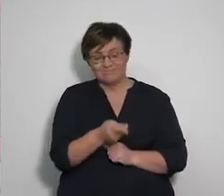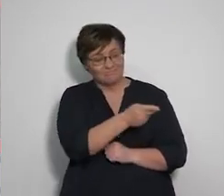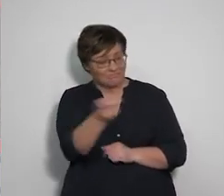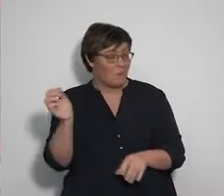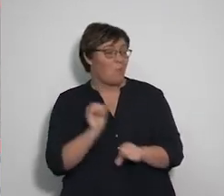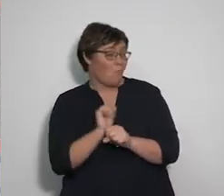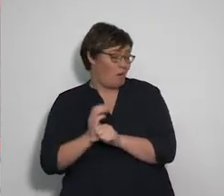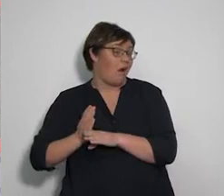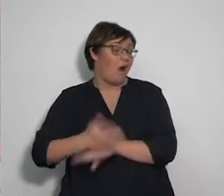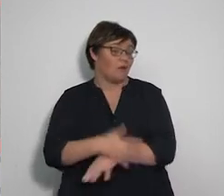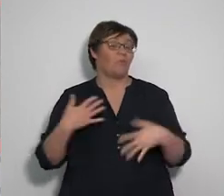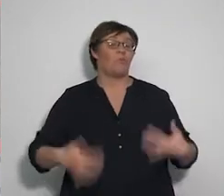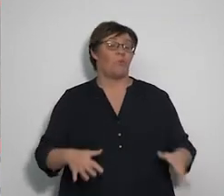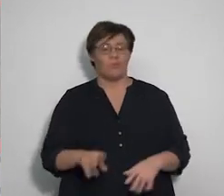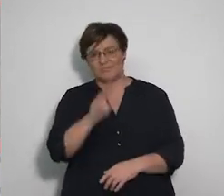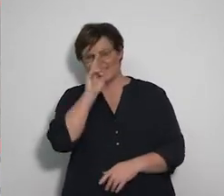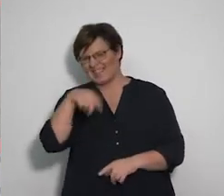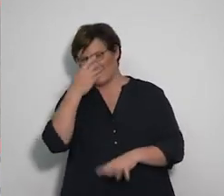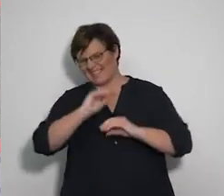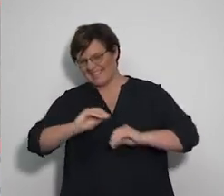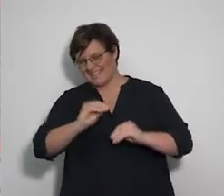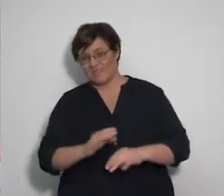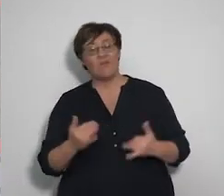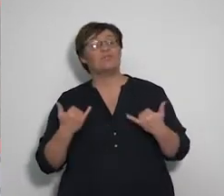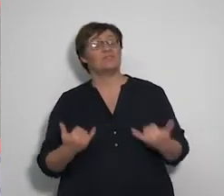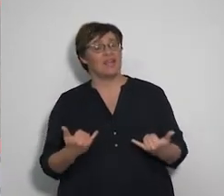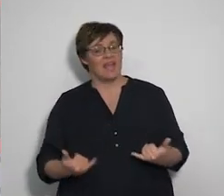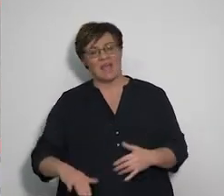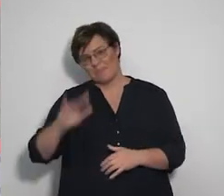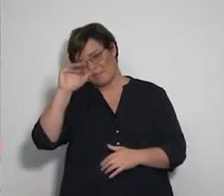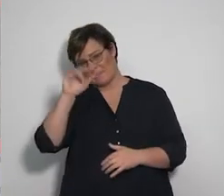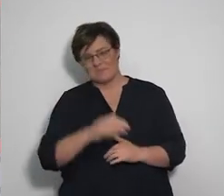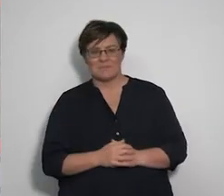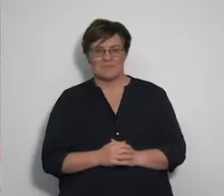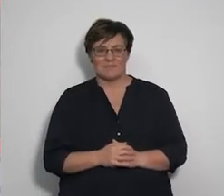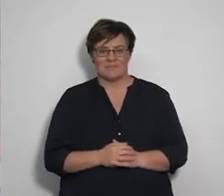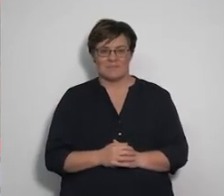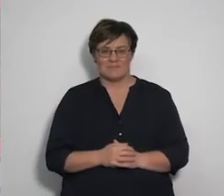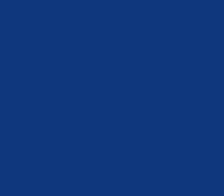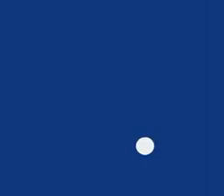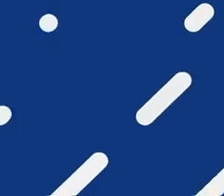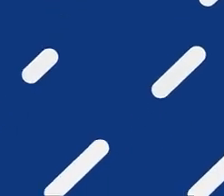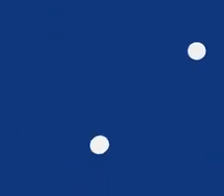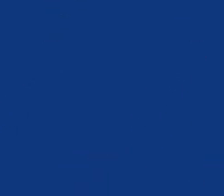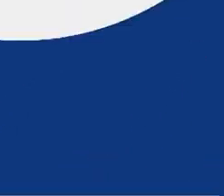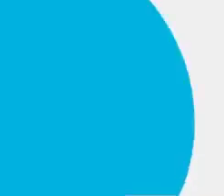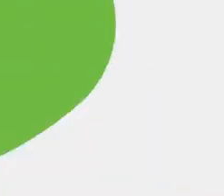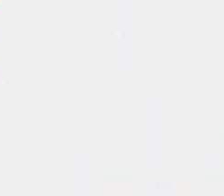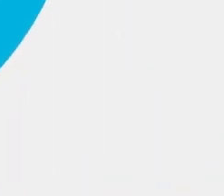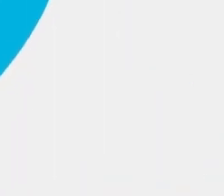you out there working very hard, I'll see you in our next lesson. But for today, goodbye.